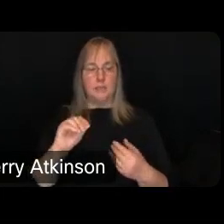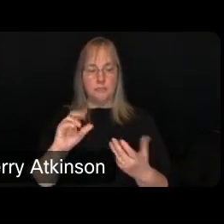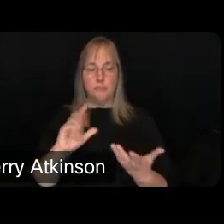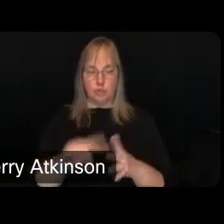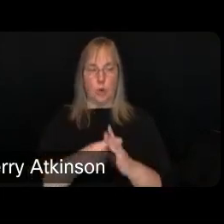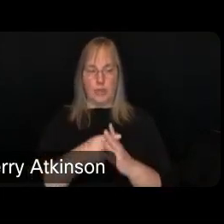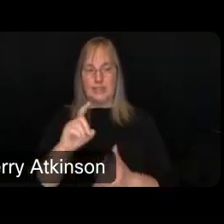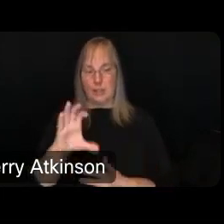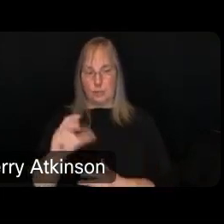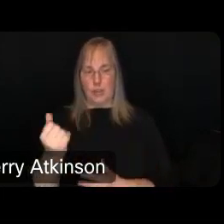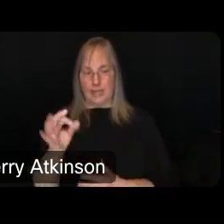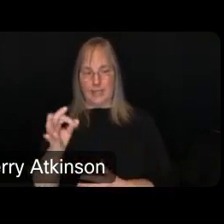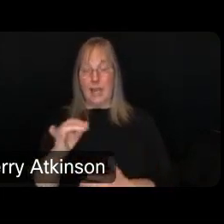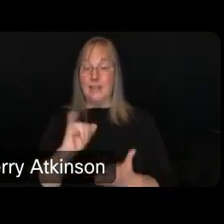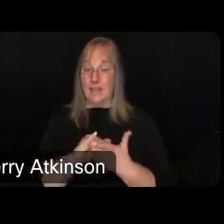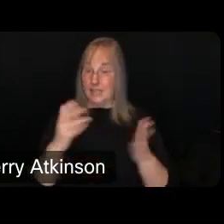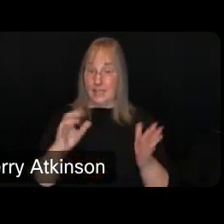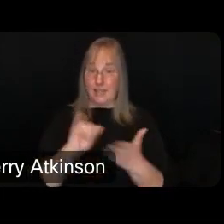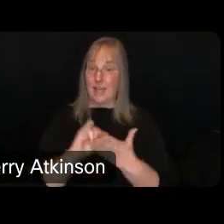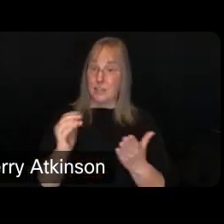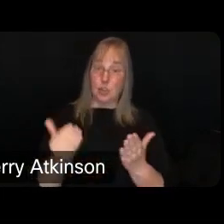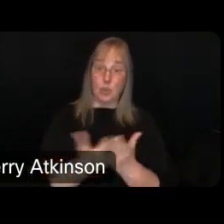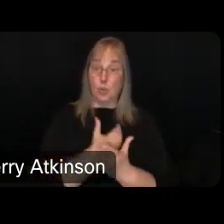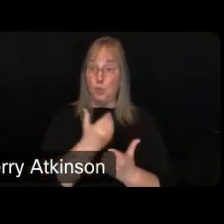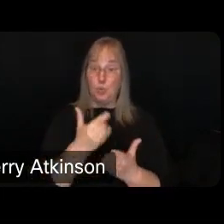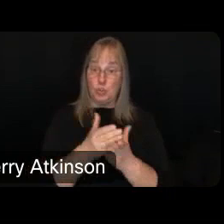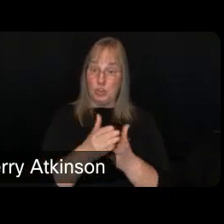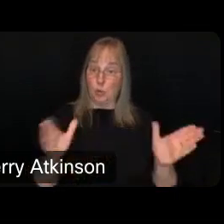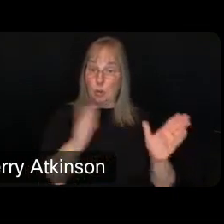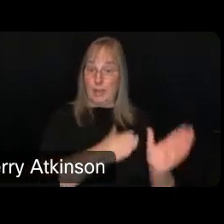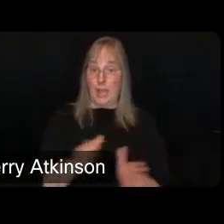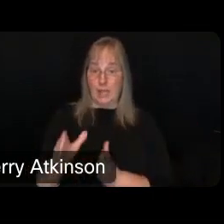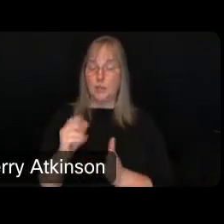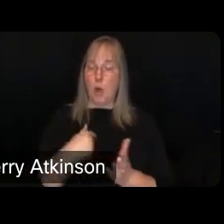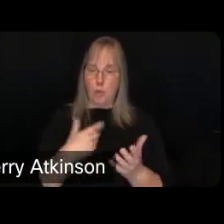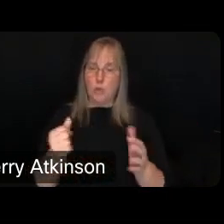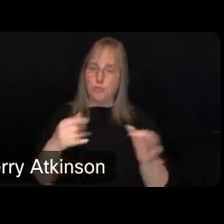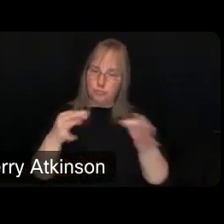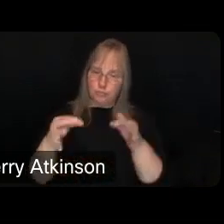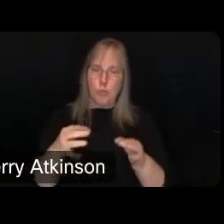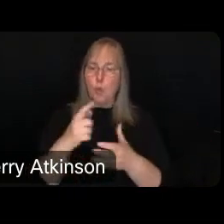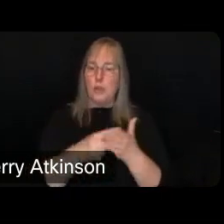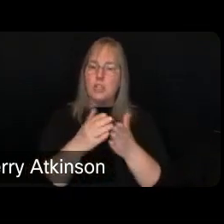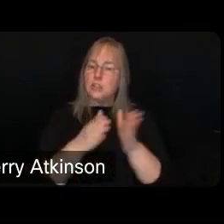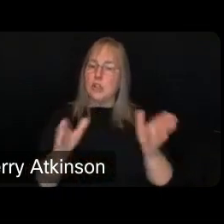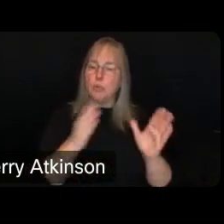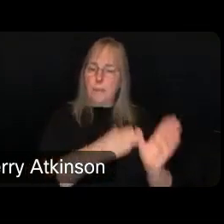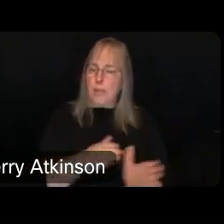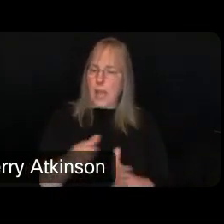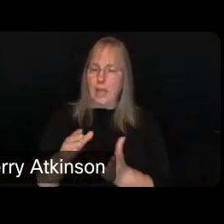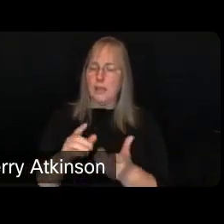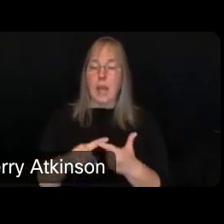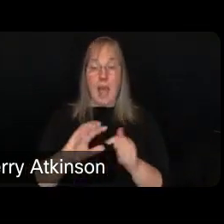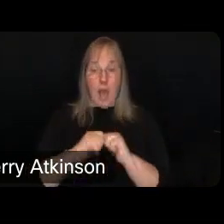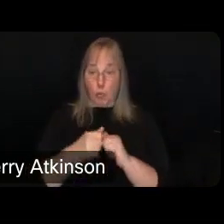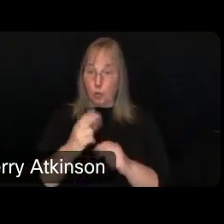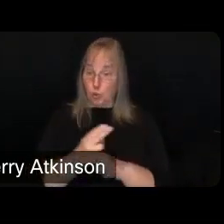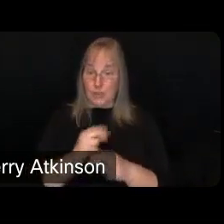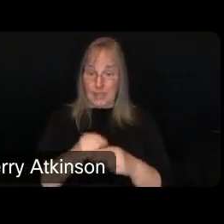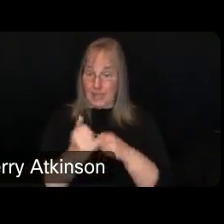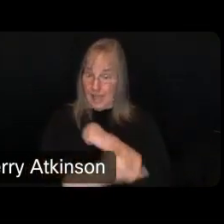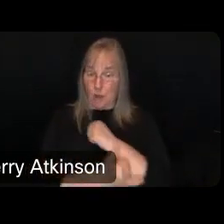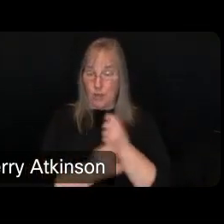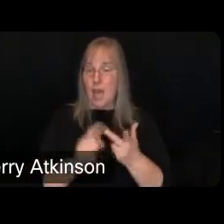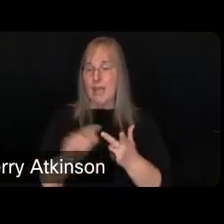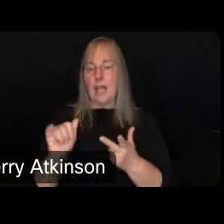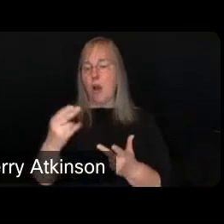our new general plan. So I wanted to talk a little bit about what a general plan is, how we use it in the county, and as Holly mentioned, really just point